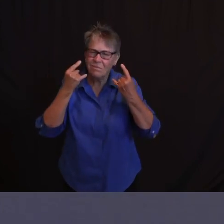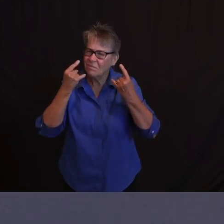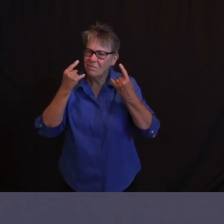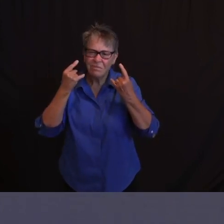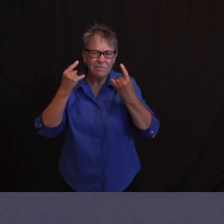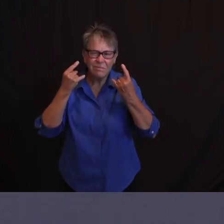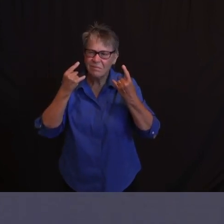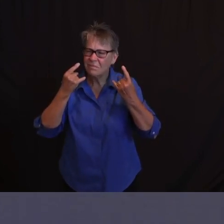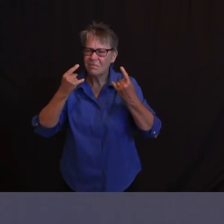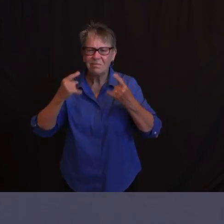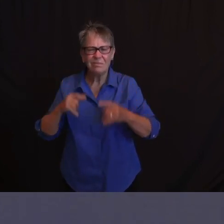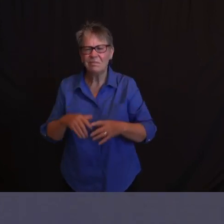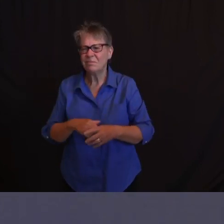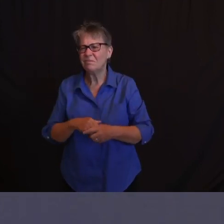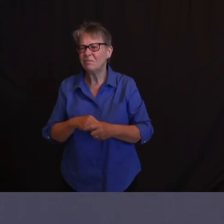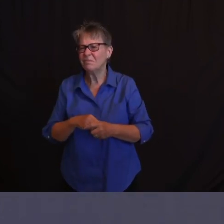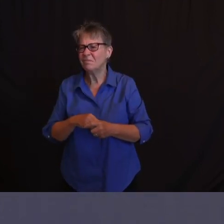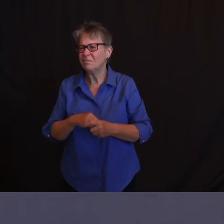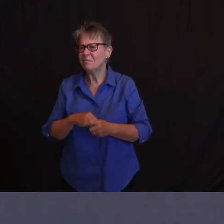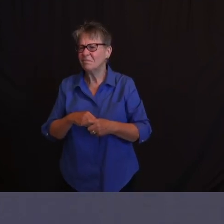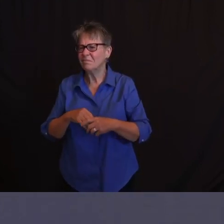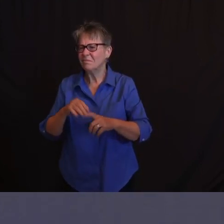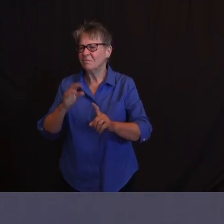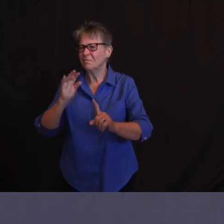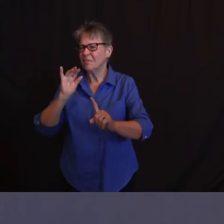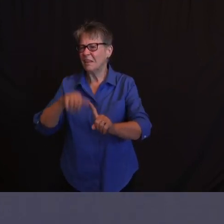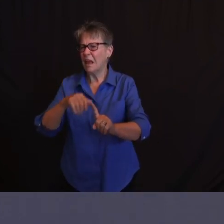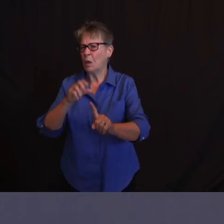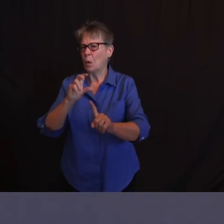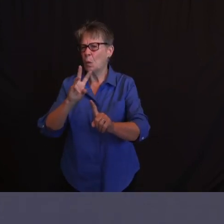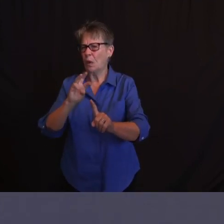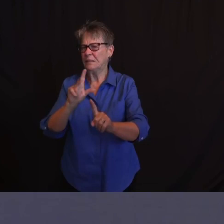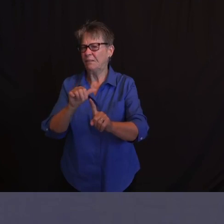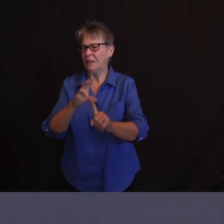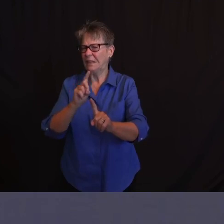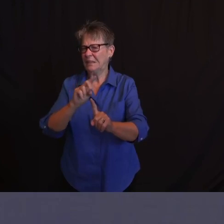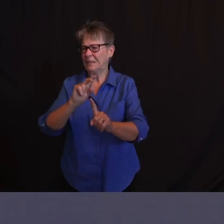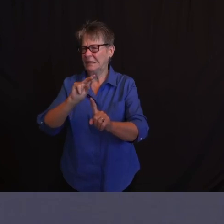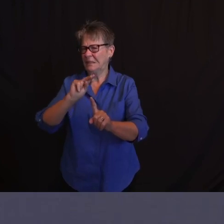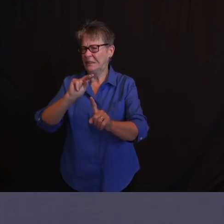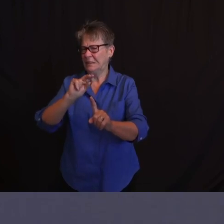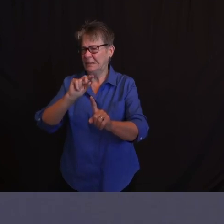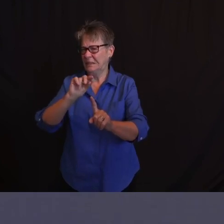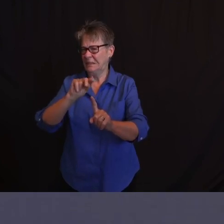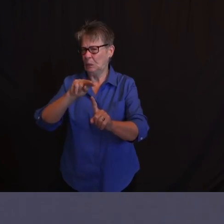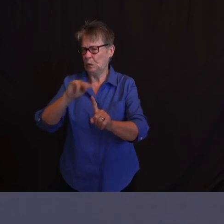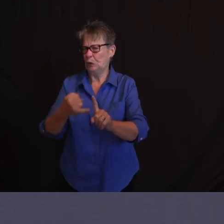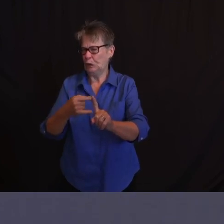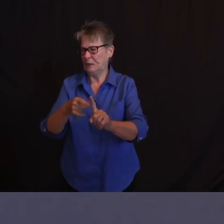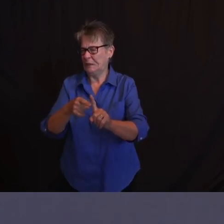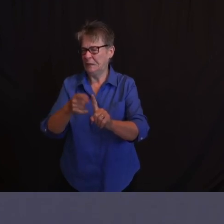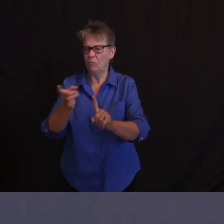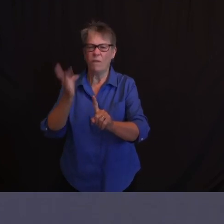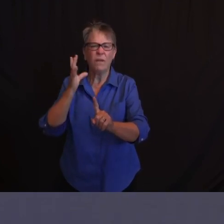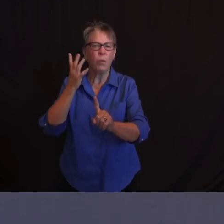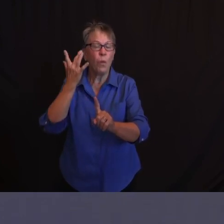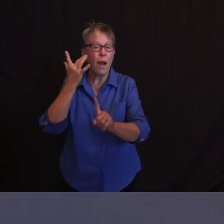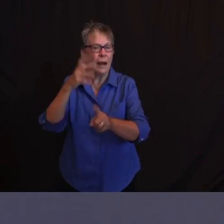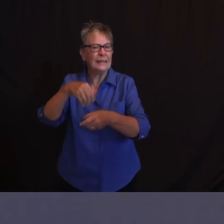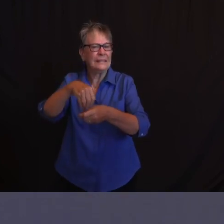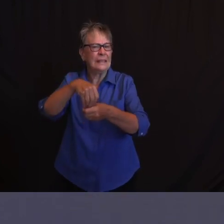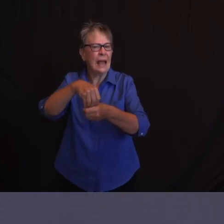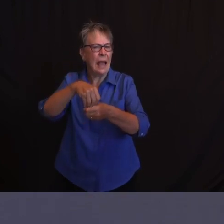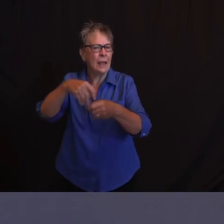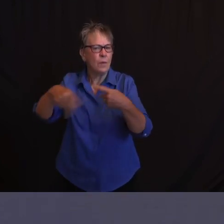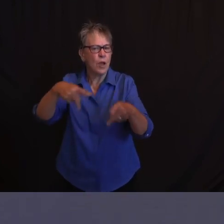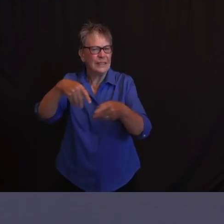I think really got to you and me because it was an indoor, feels like an intense graduation related. So thank you for all the